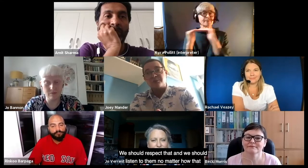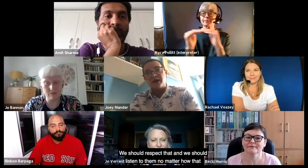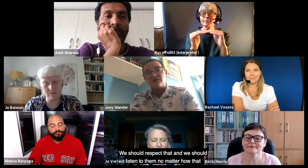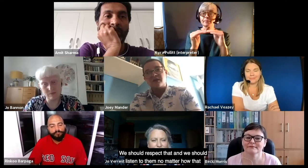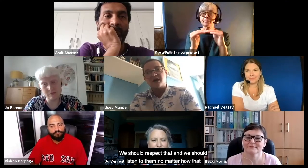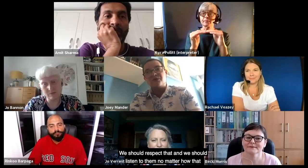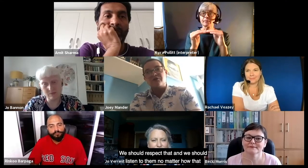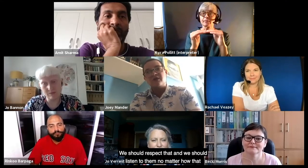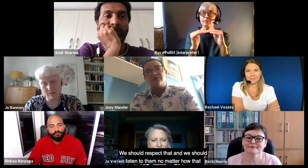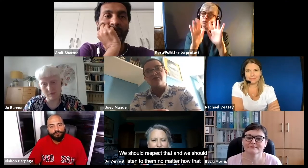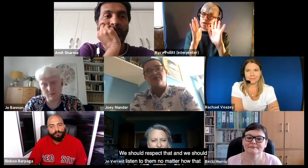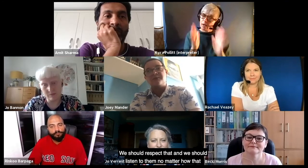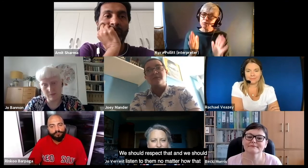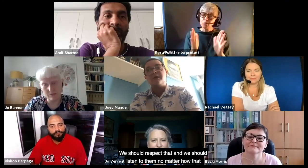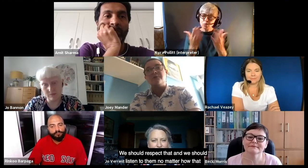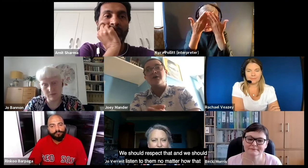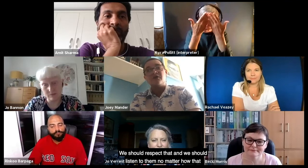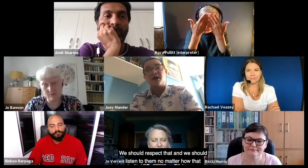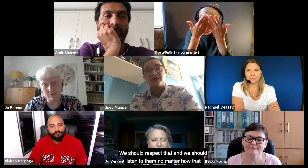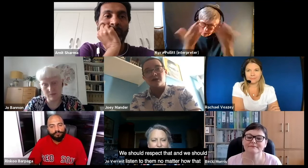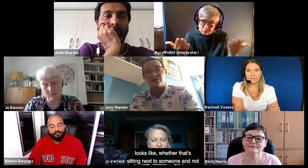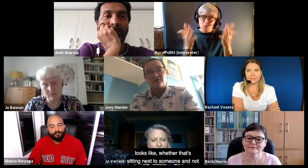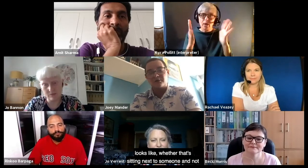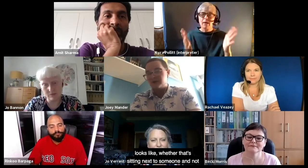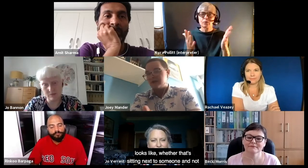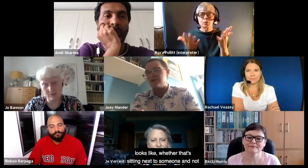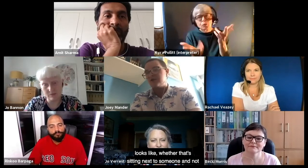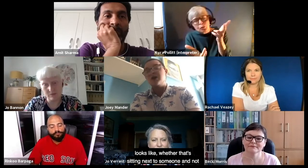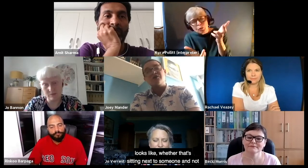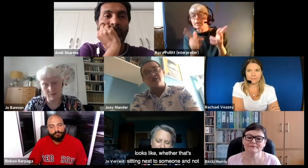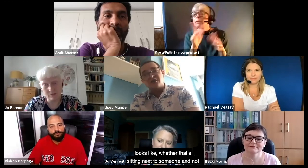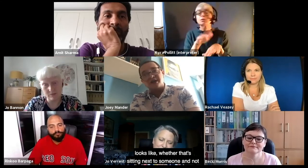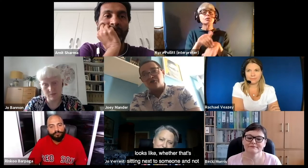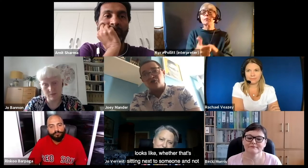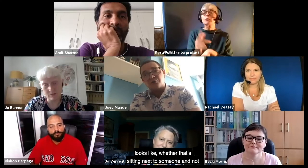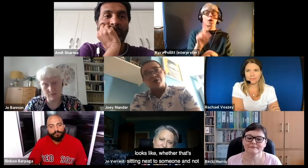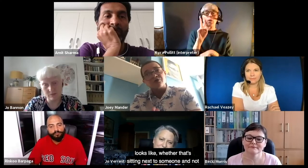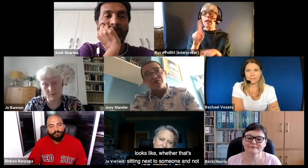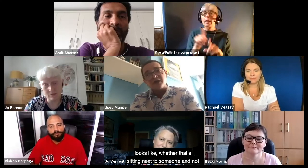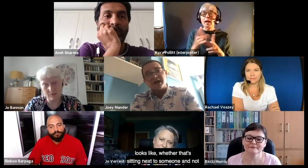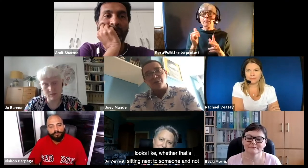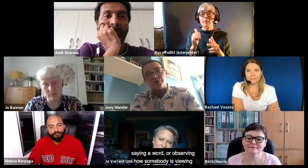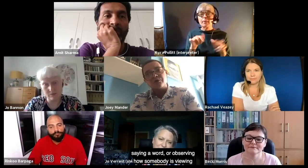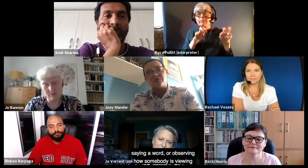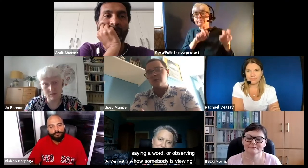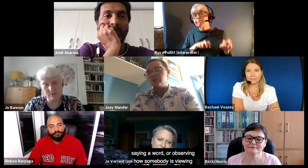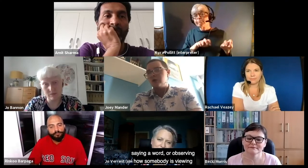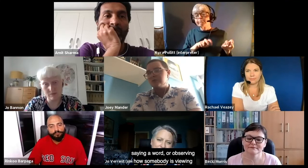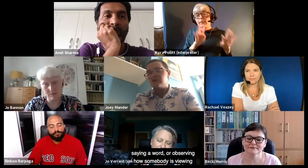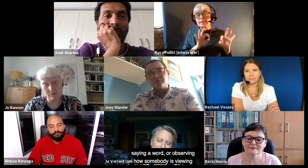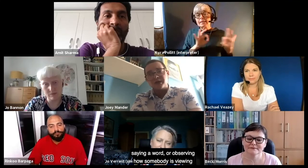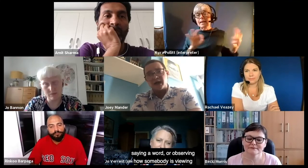should respect that, and we should listen to them no matter how that looks like, whether that's sitting next to someone and not saying a word,